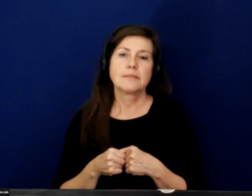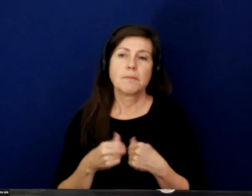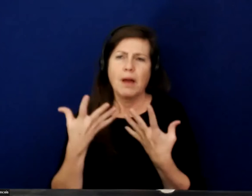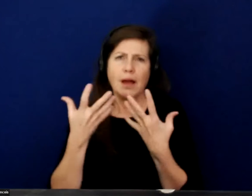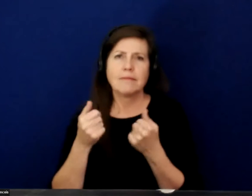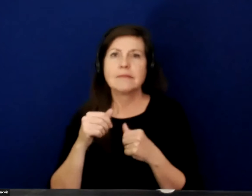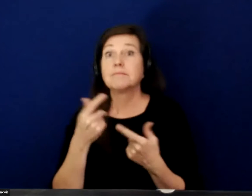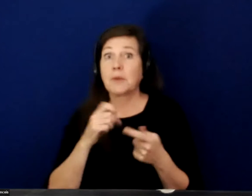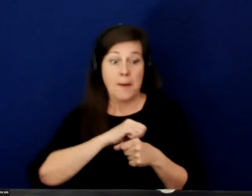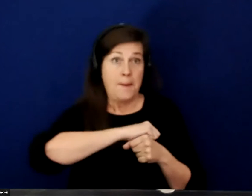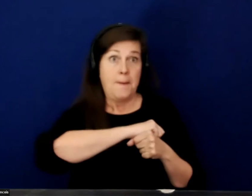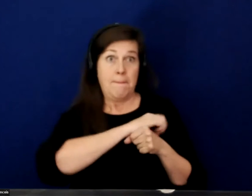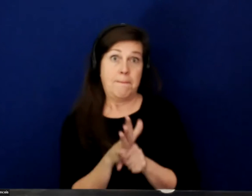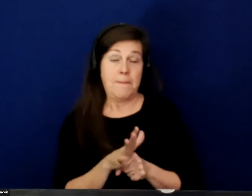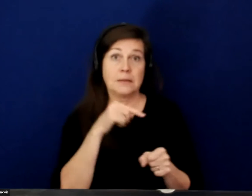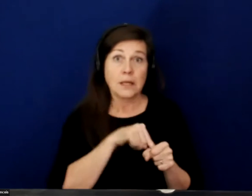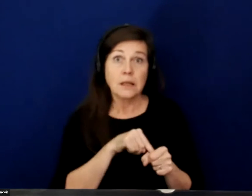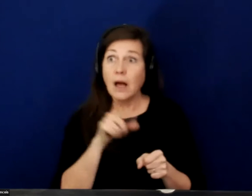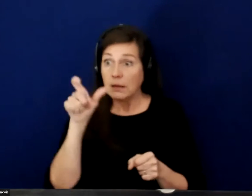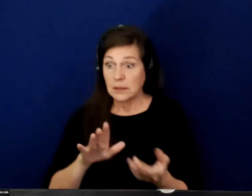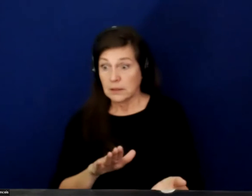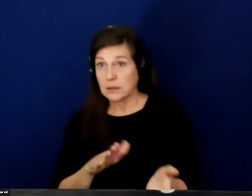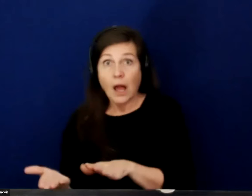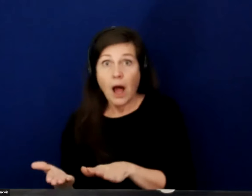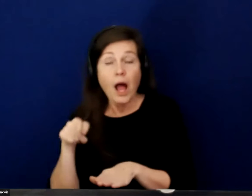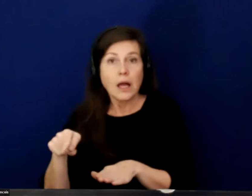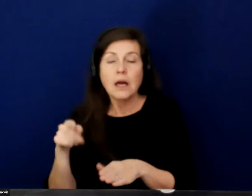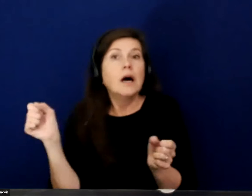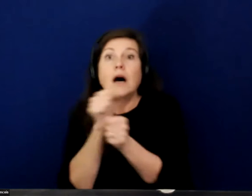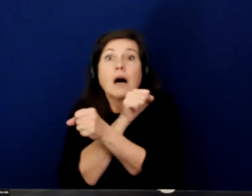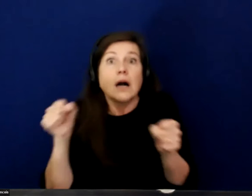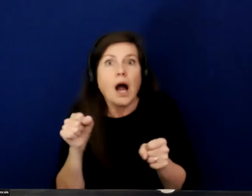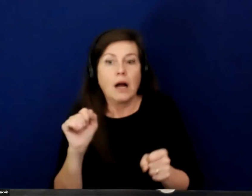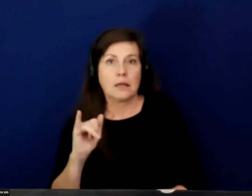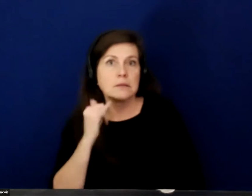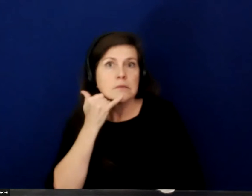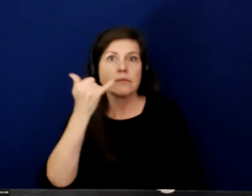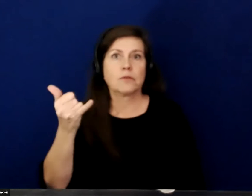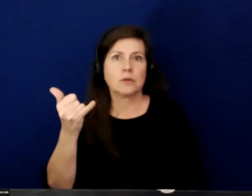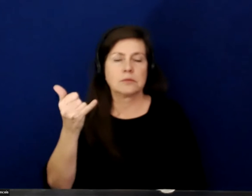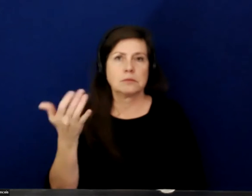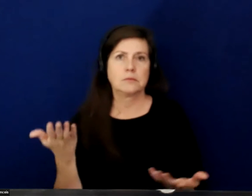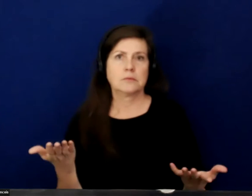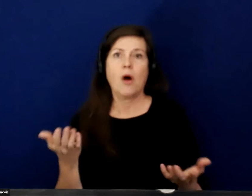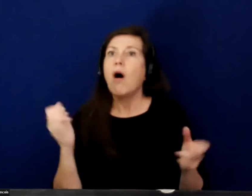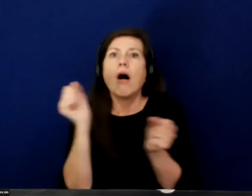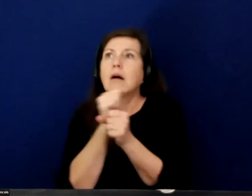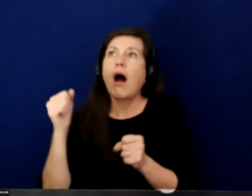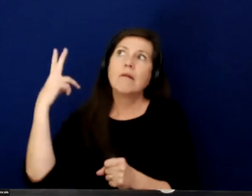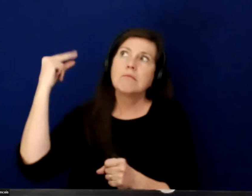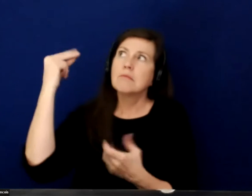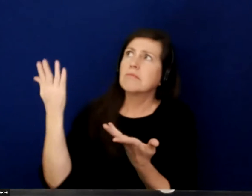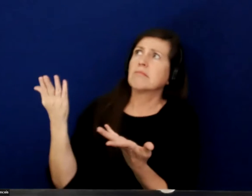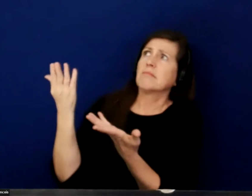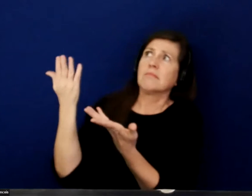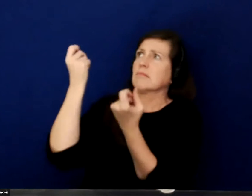have a pandemic, in the end, people are dying because they cannot answer their telephone or they cannot hear what the people are saying. Okay, then